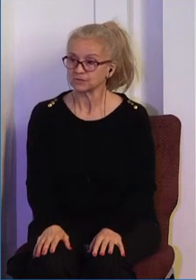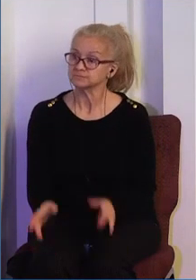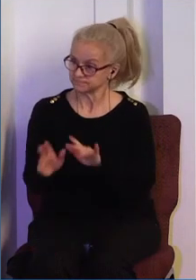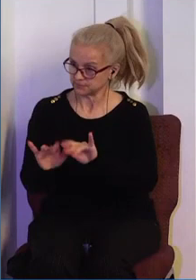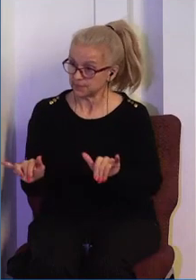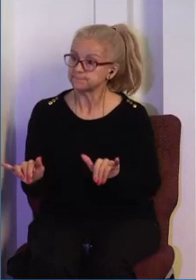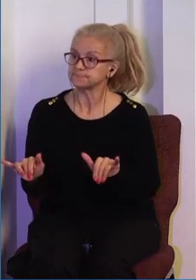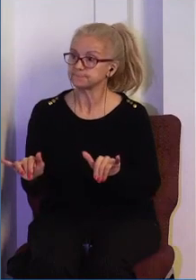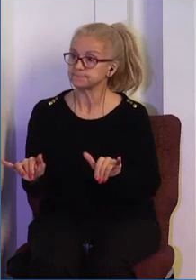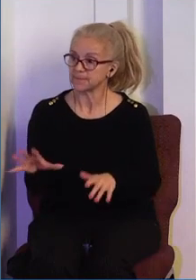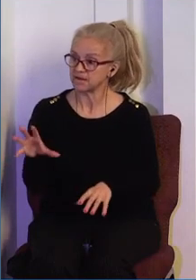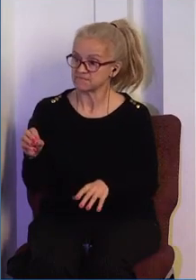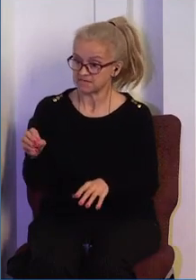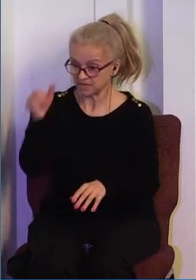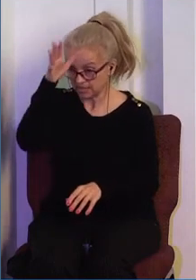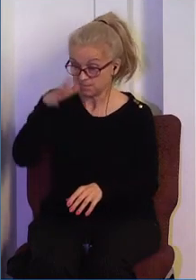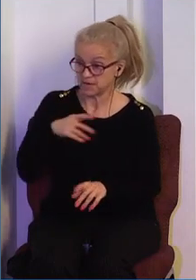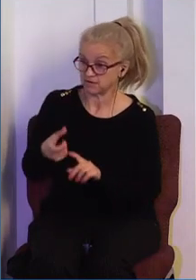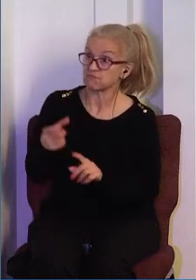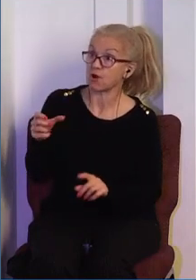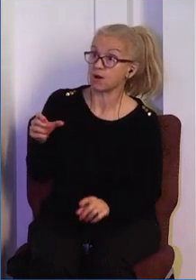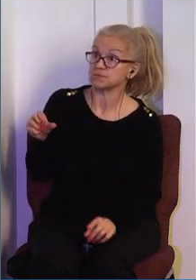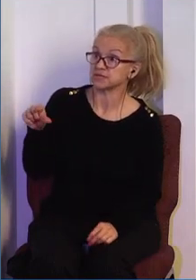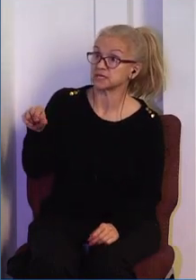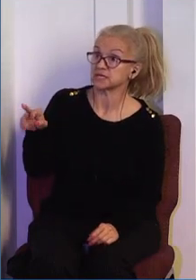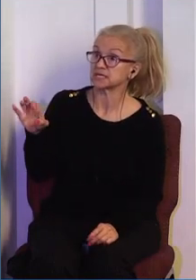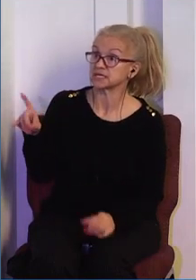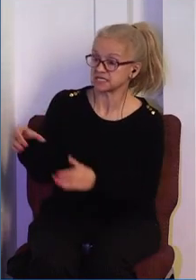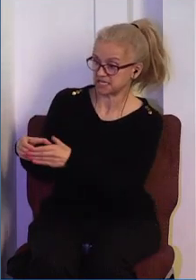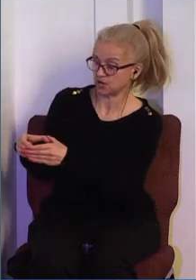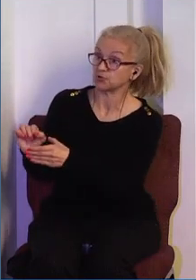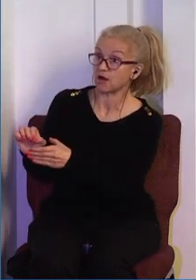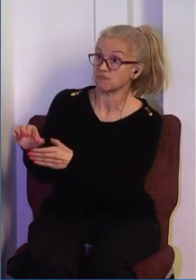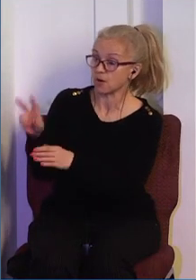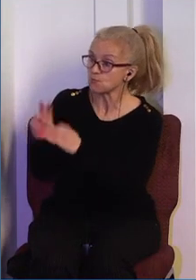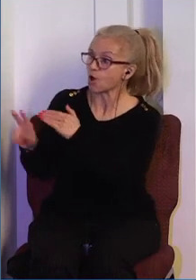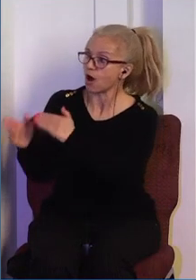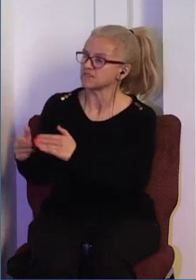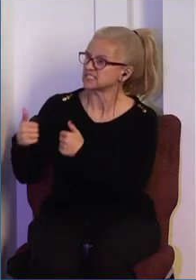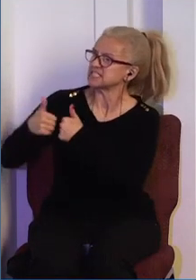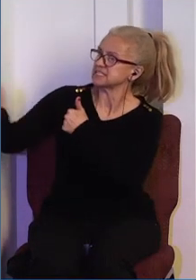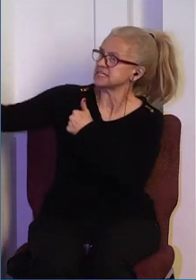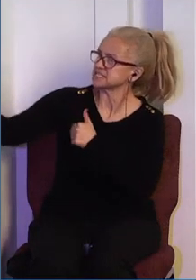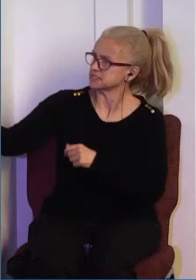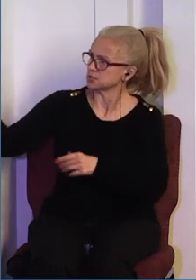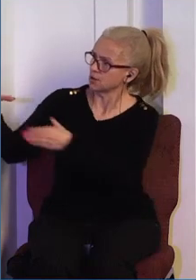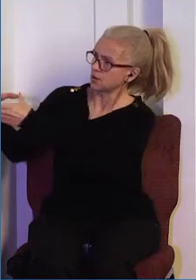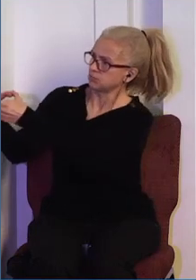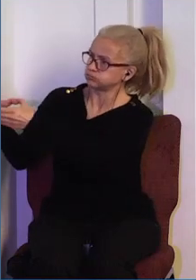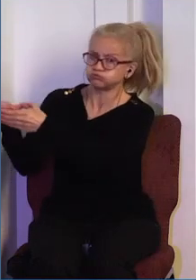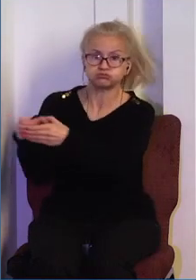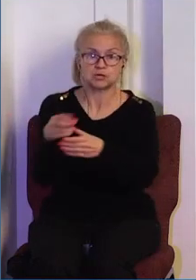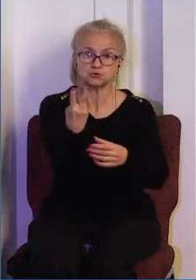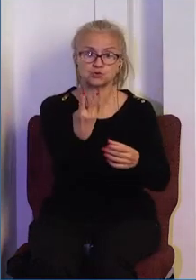Meanwhile, 50 men from the Guild of Prophets gathered some distance away while the two of them